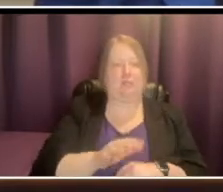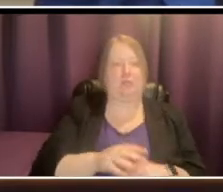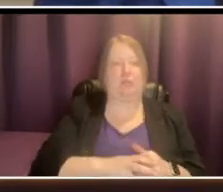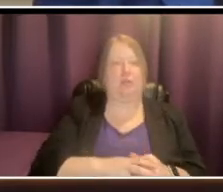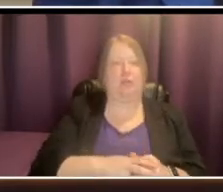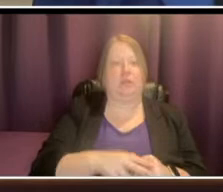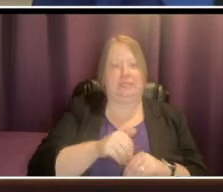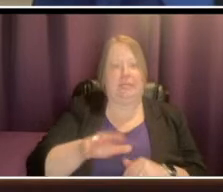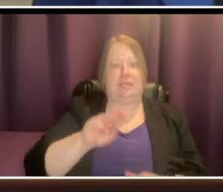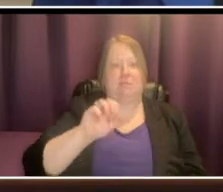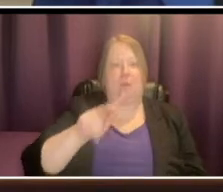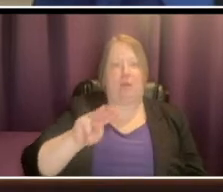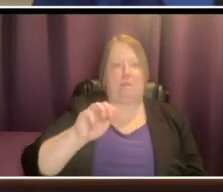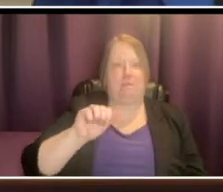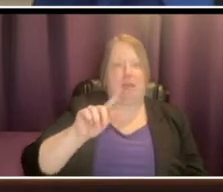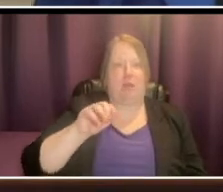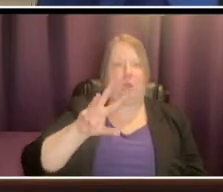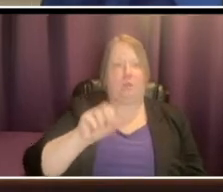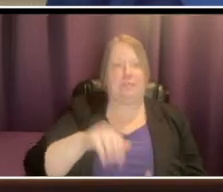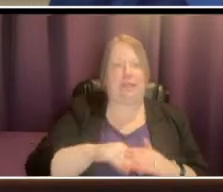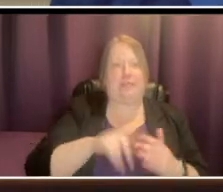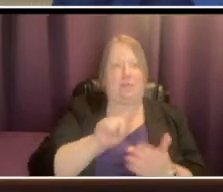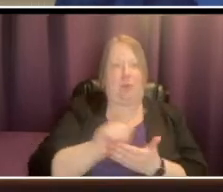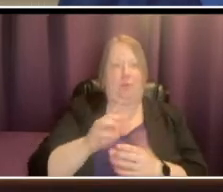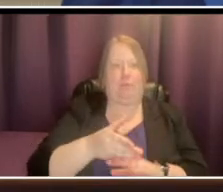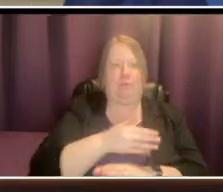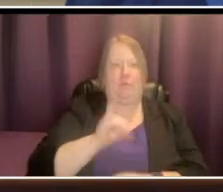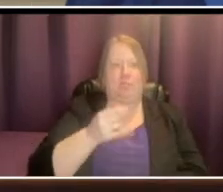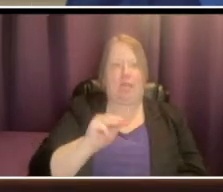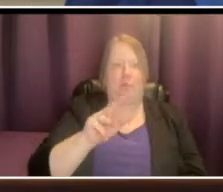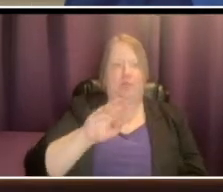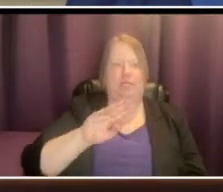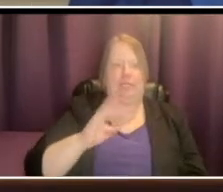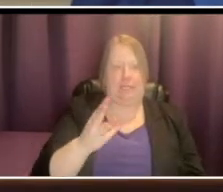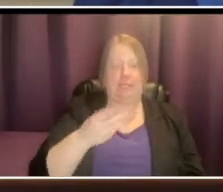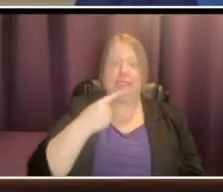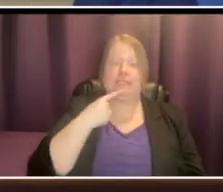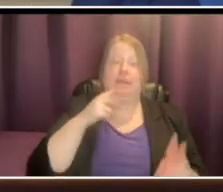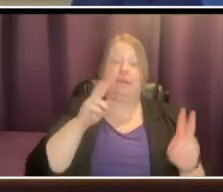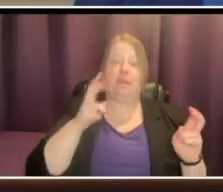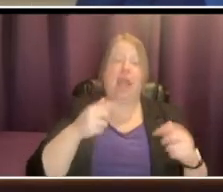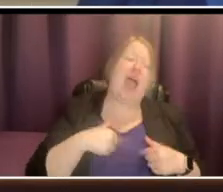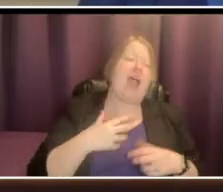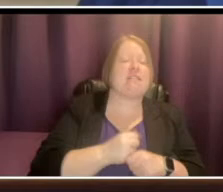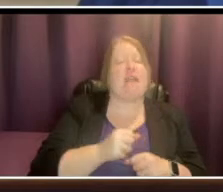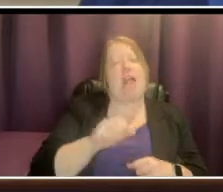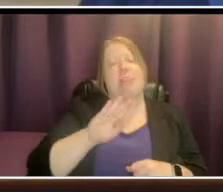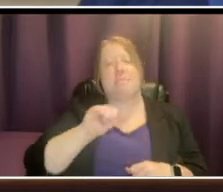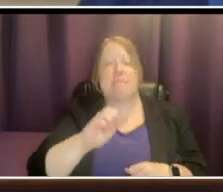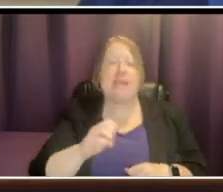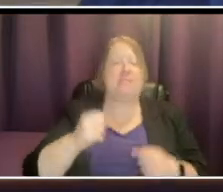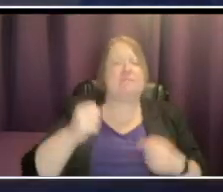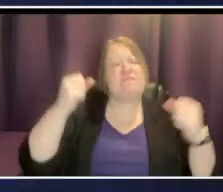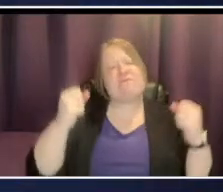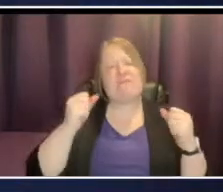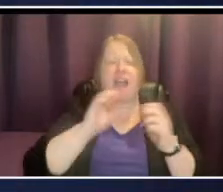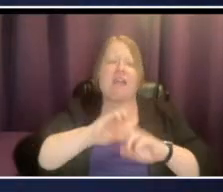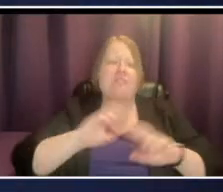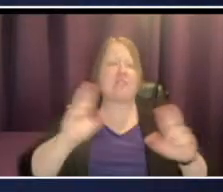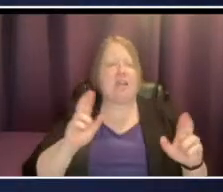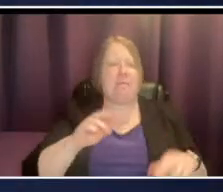6th. "I got the base fired up," he wrote in all caps. He sent a link to this page on